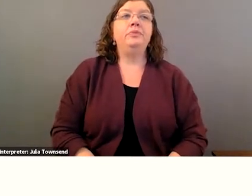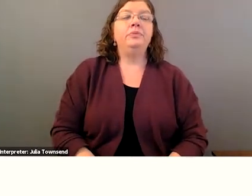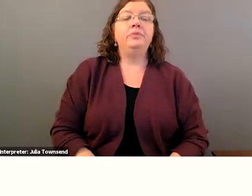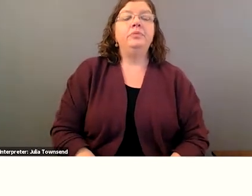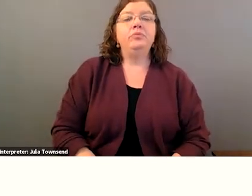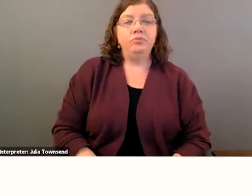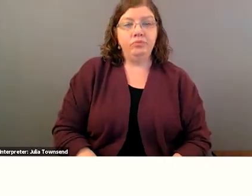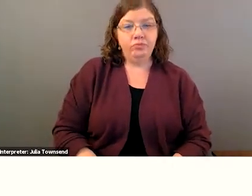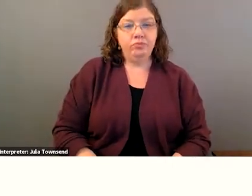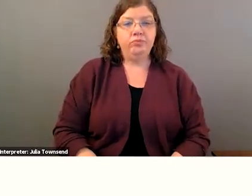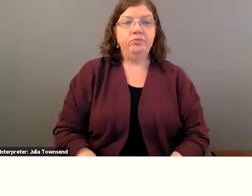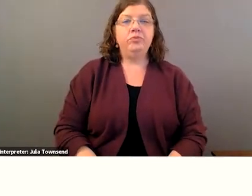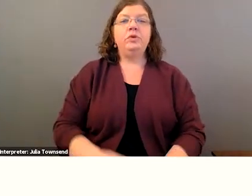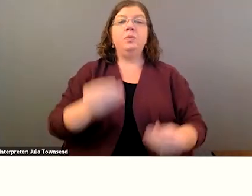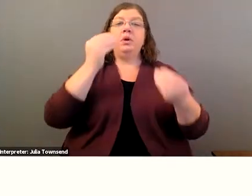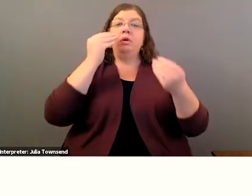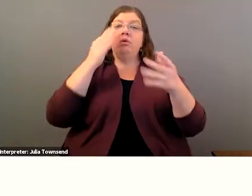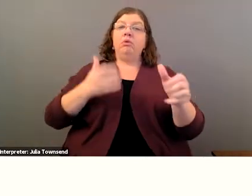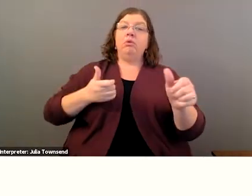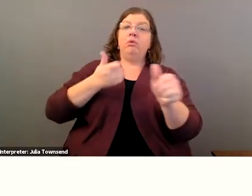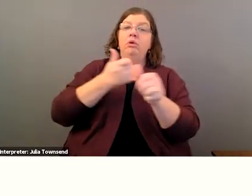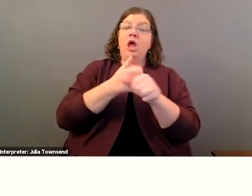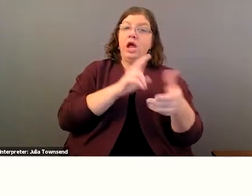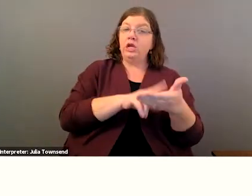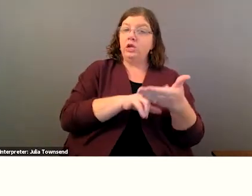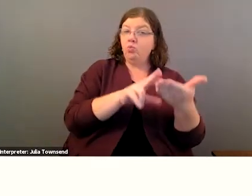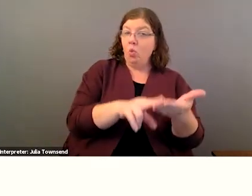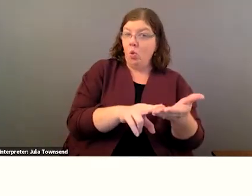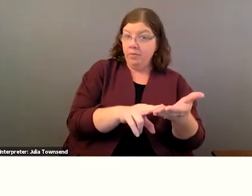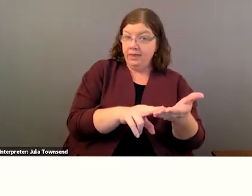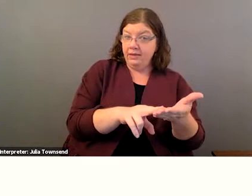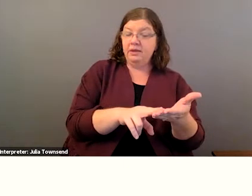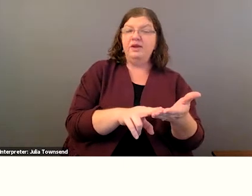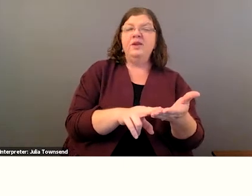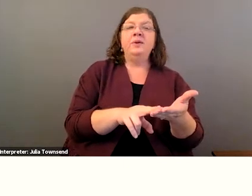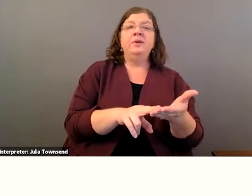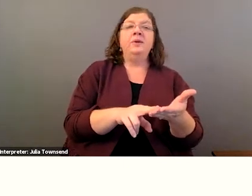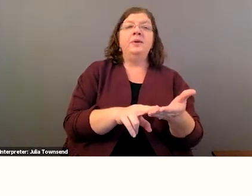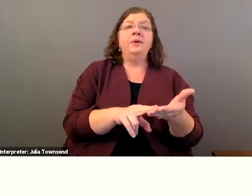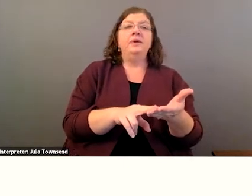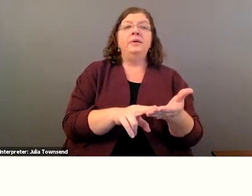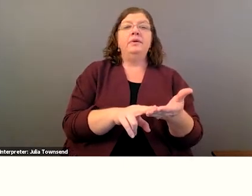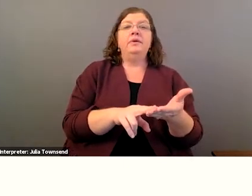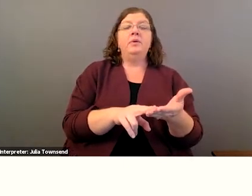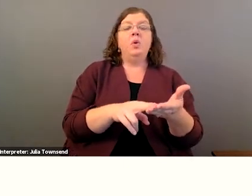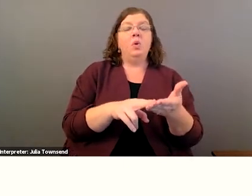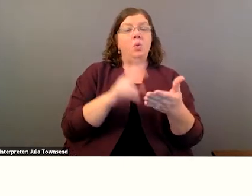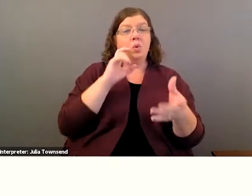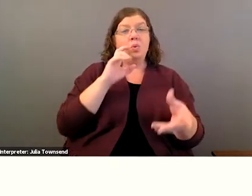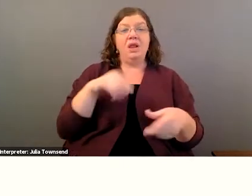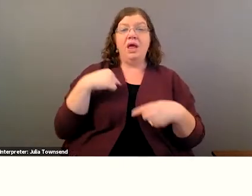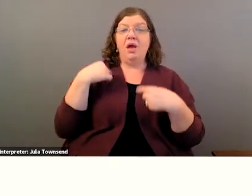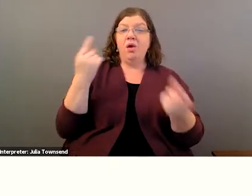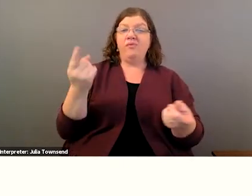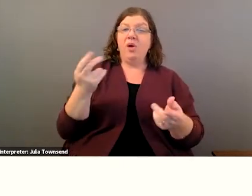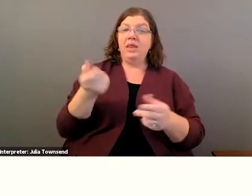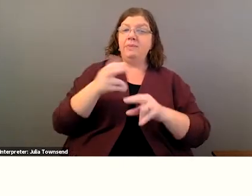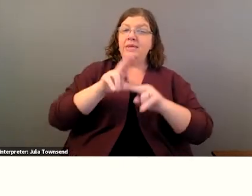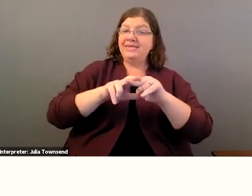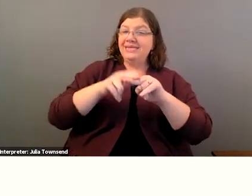I wanted to bring you an update on the enrollment. We have had an overall net decline of